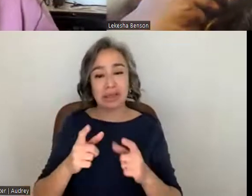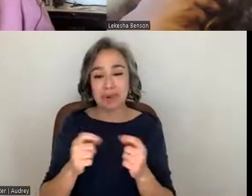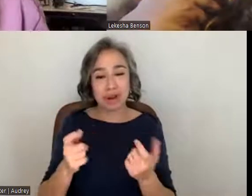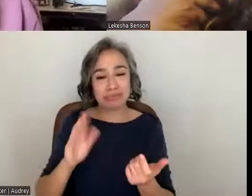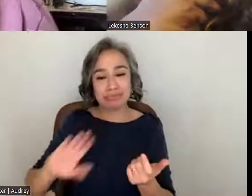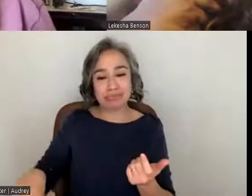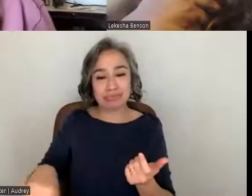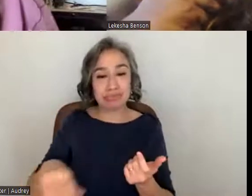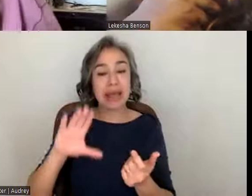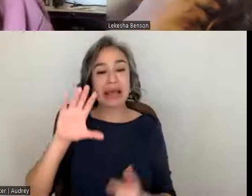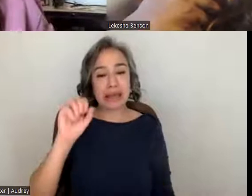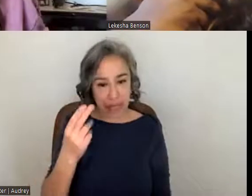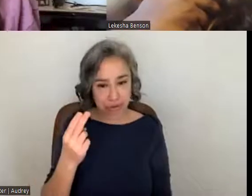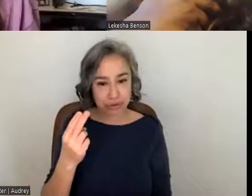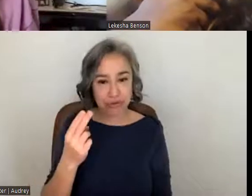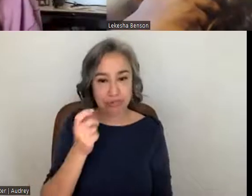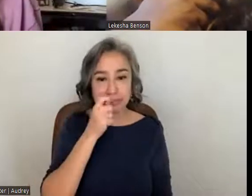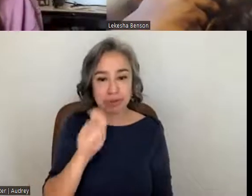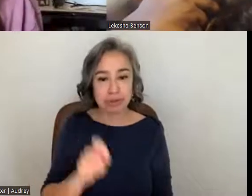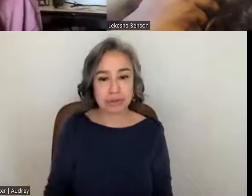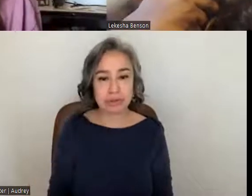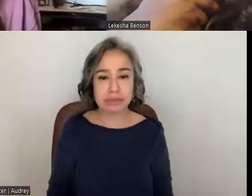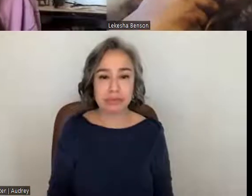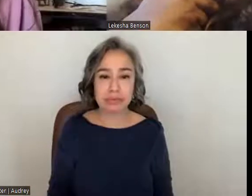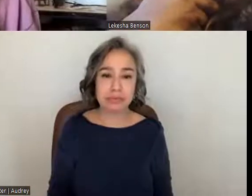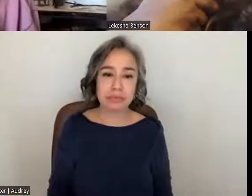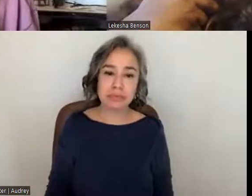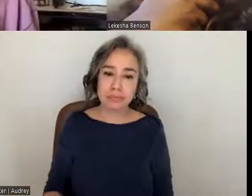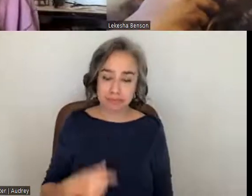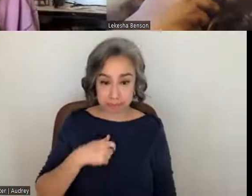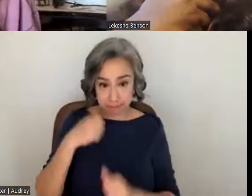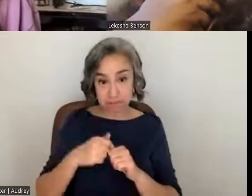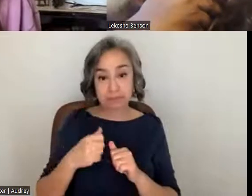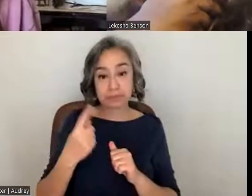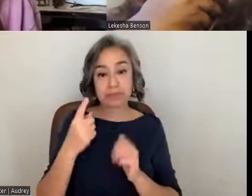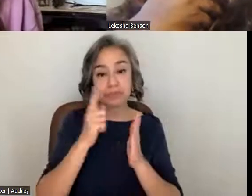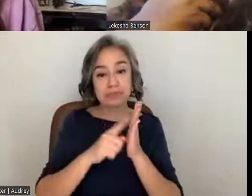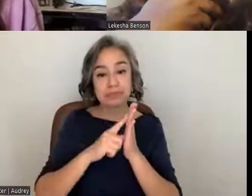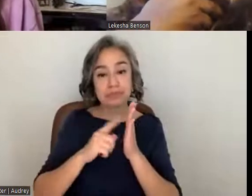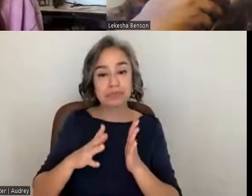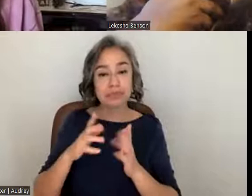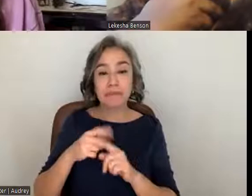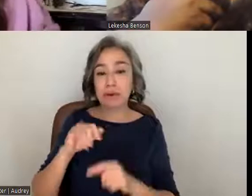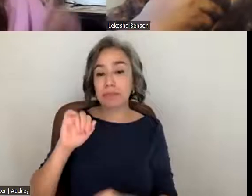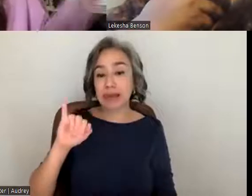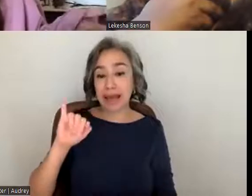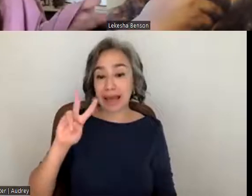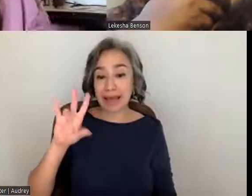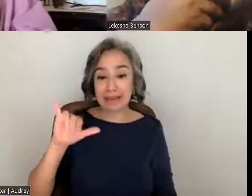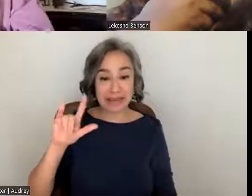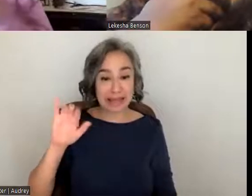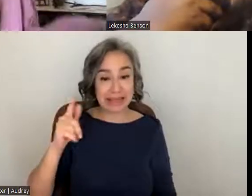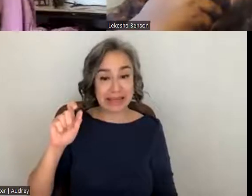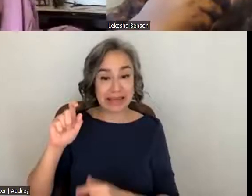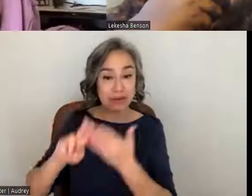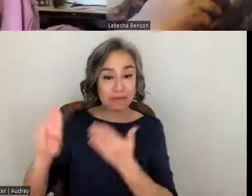as cash is. And so I remember being approached by a researcher from an Ivy League institution who was just like, look, this